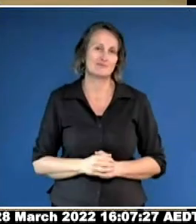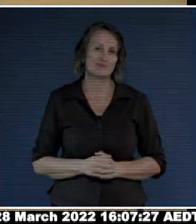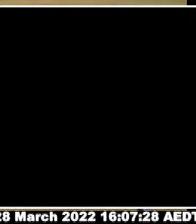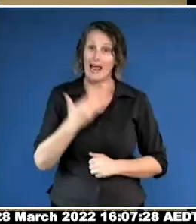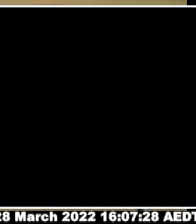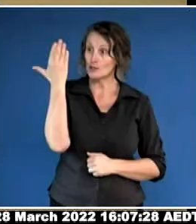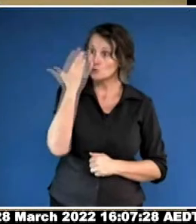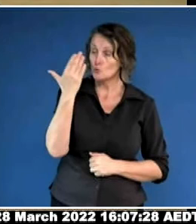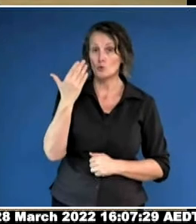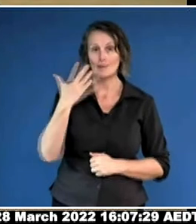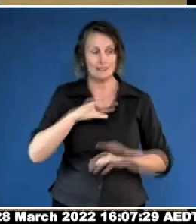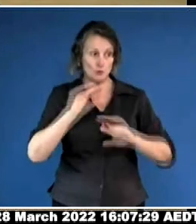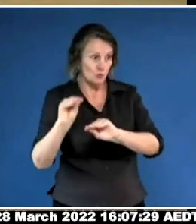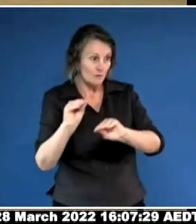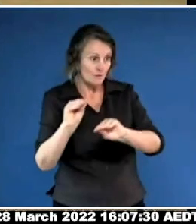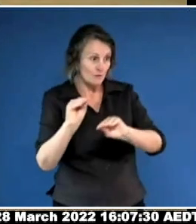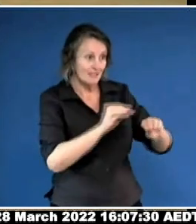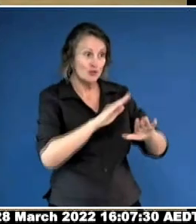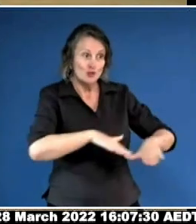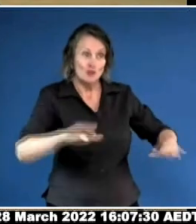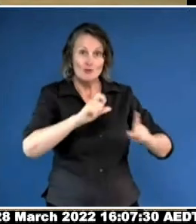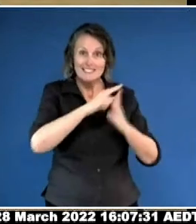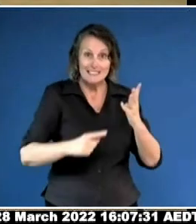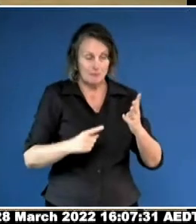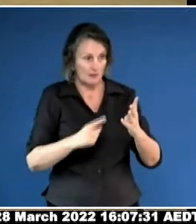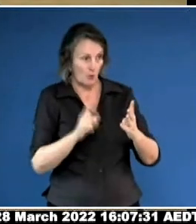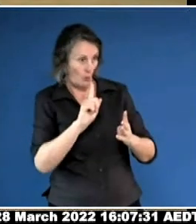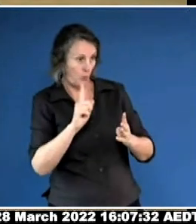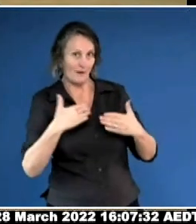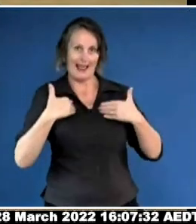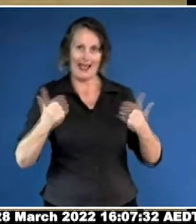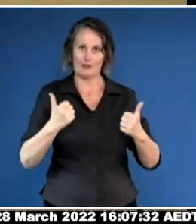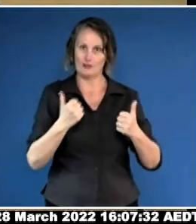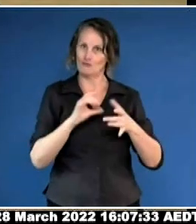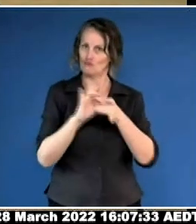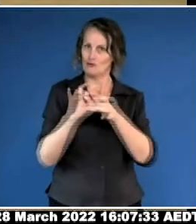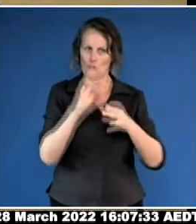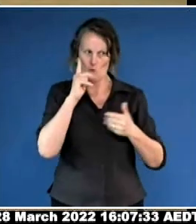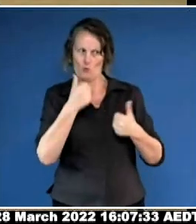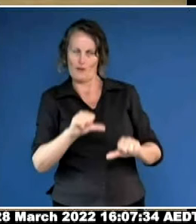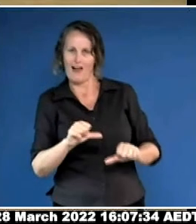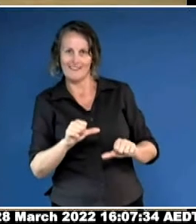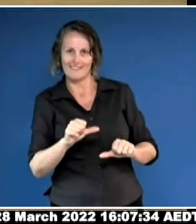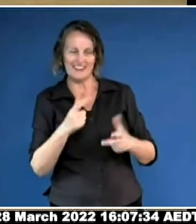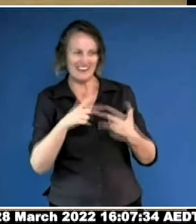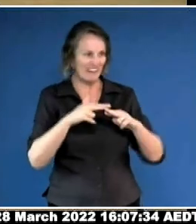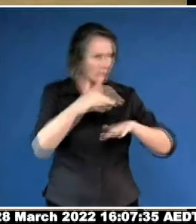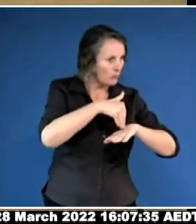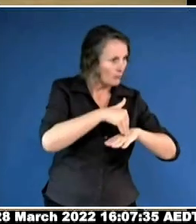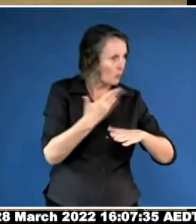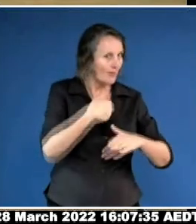to go and who you can speak with if you have concerns, and what domestic and family violence is. In mainstream